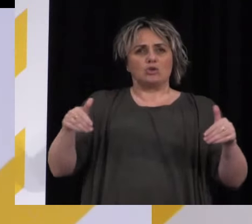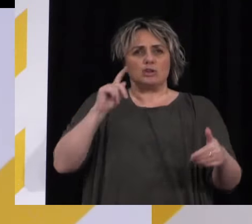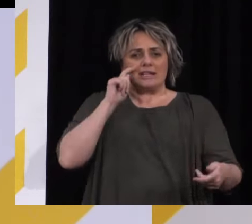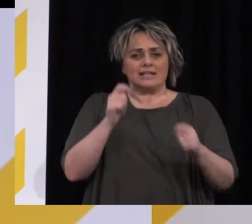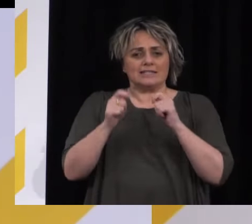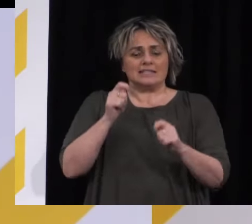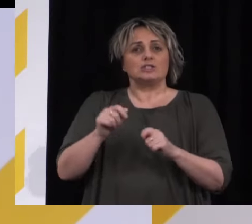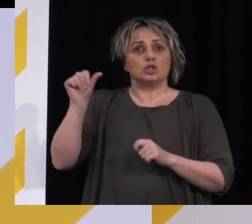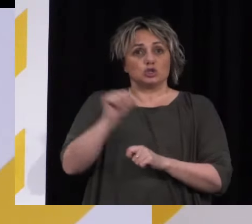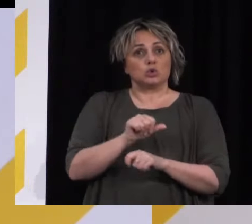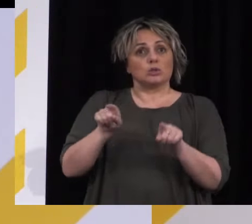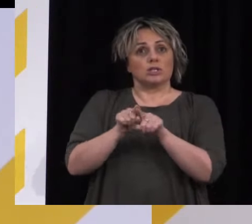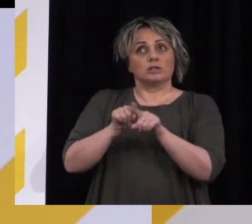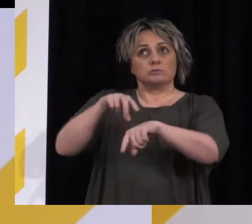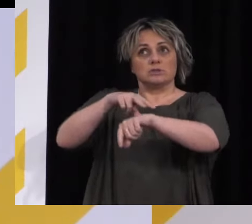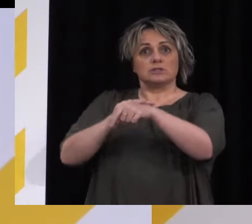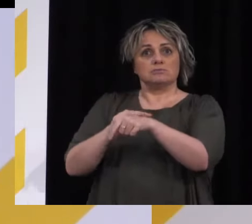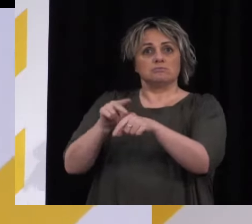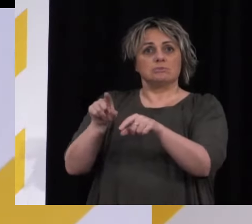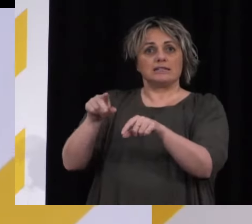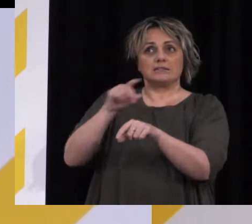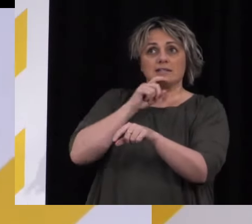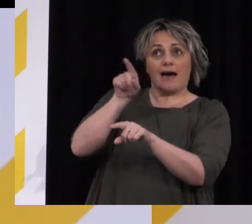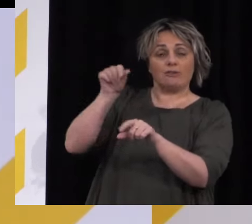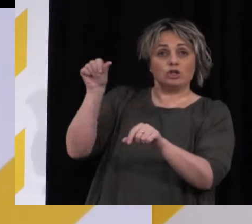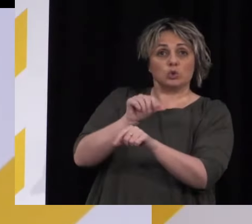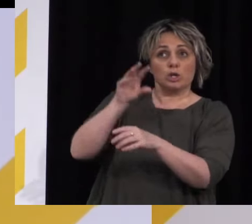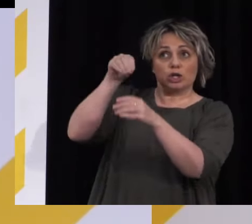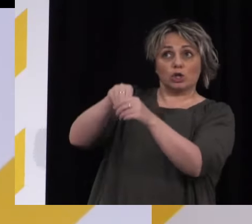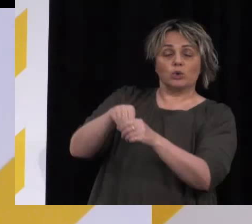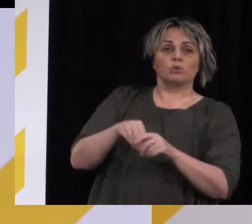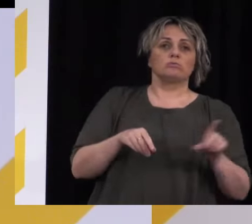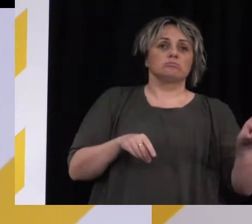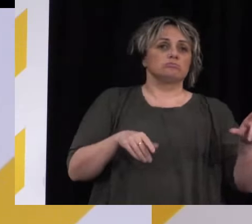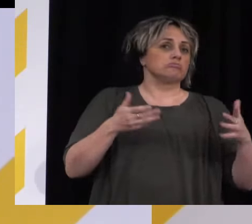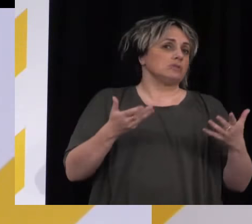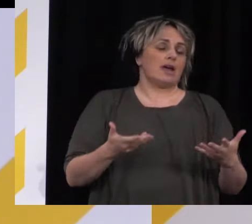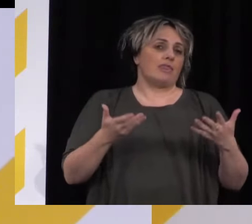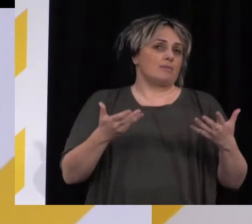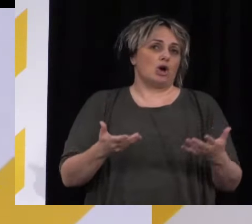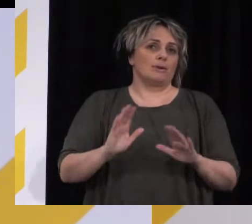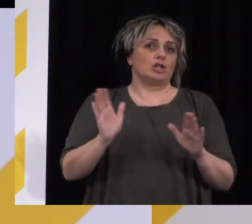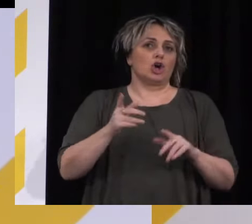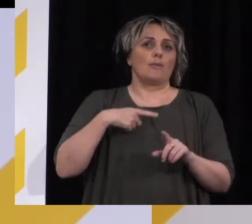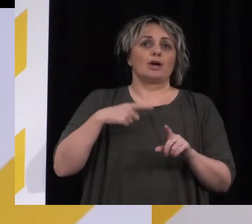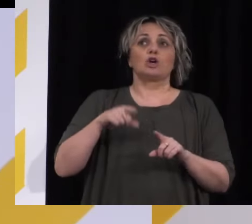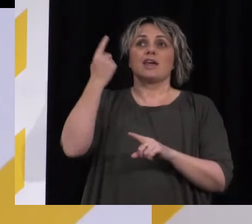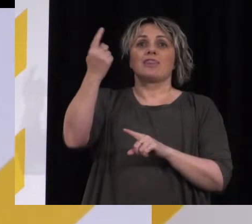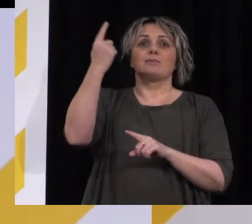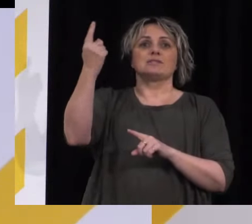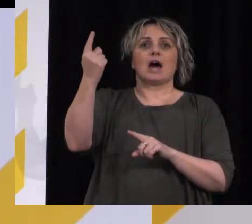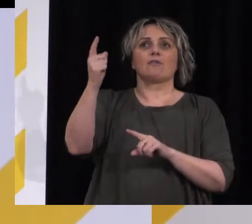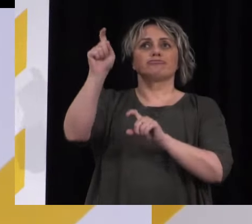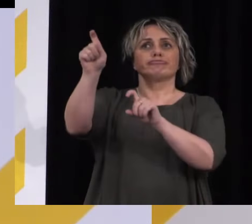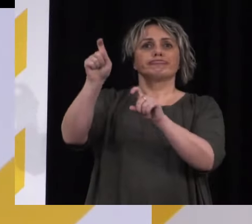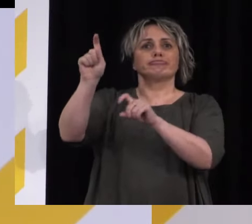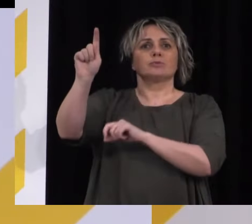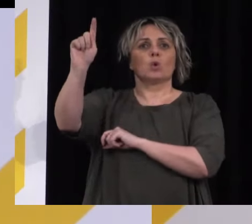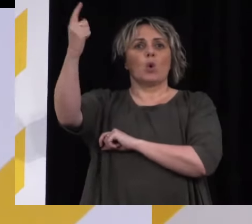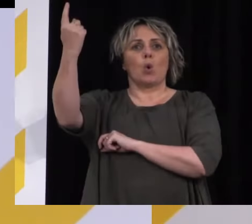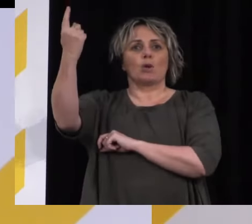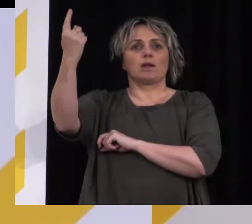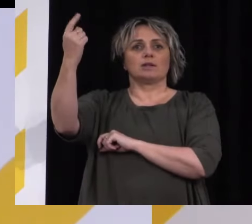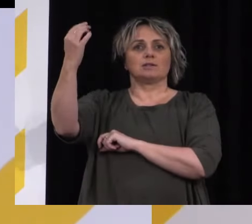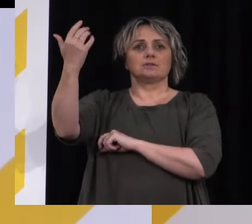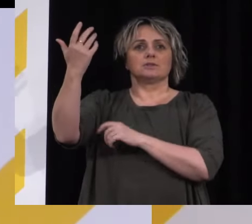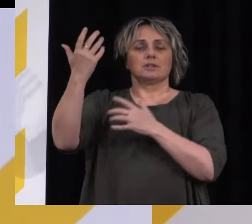testing requirements? Not at this point, because they're not, as far as I'm aware, crossing the boundary, but that's something that